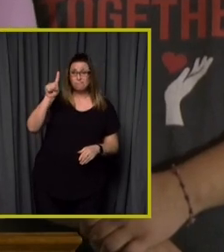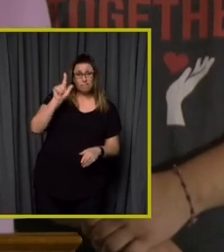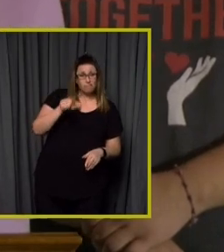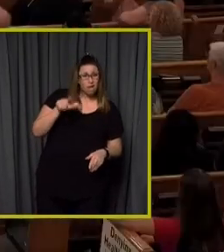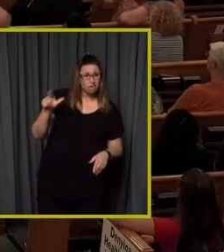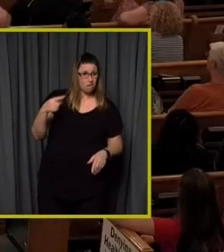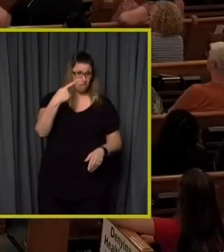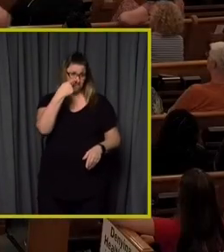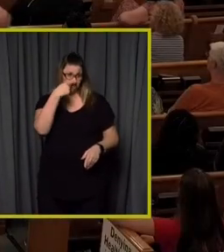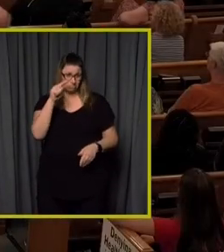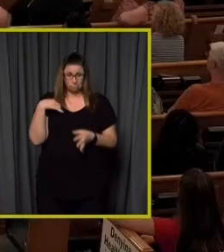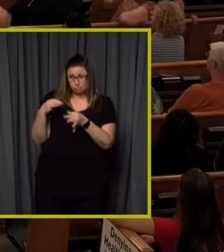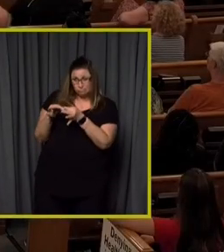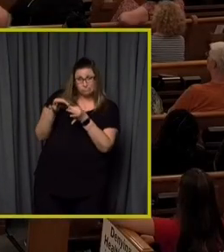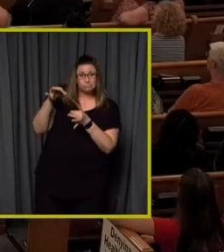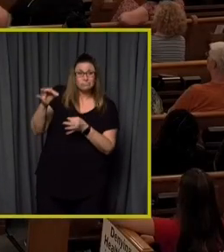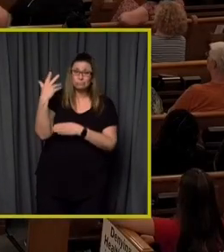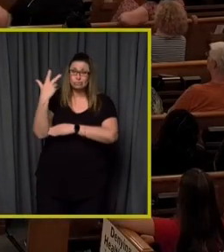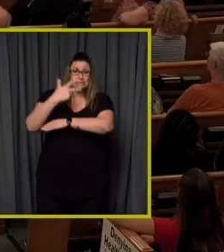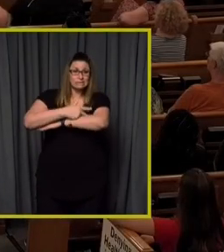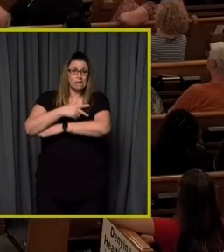got eviction notice. So we moved